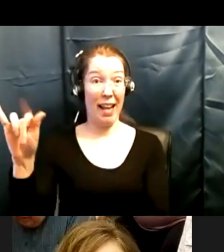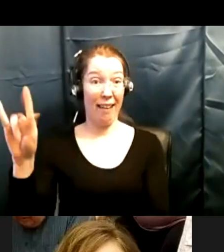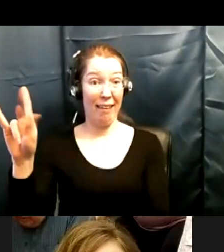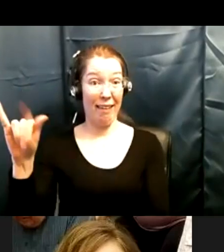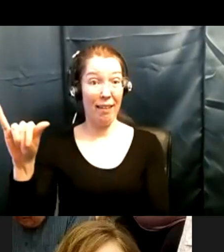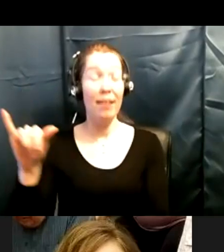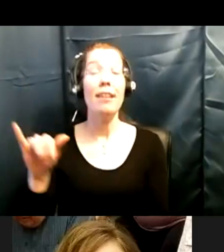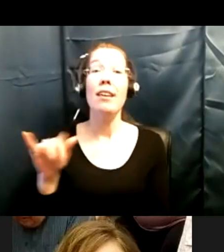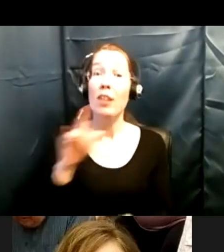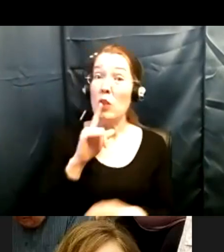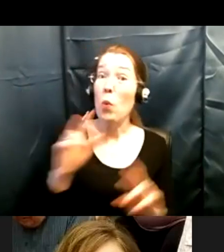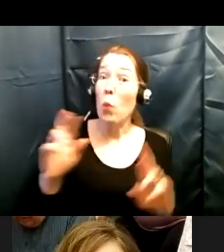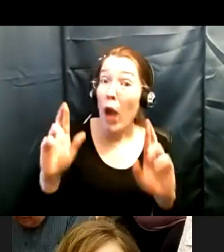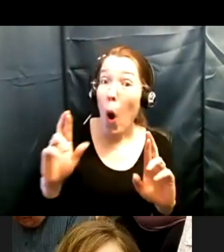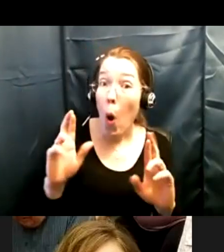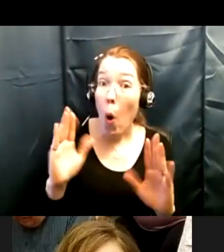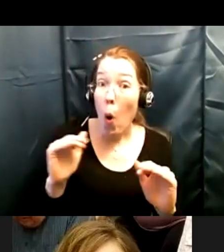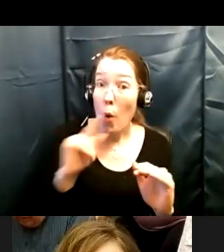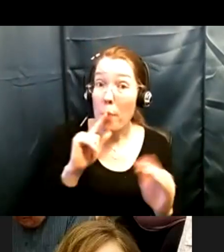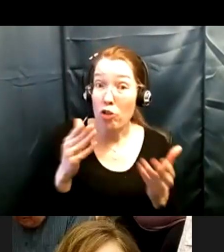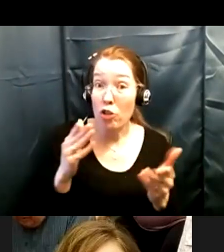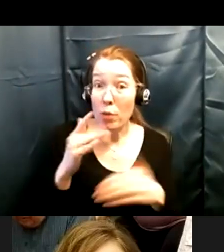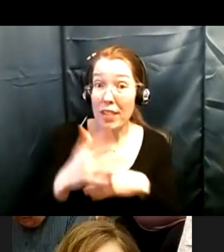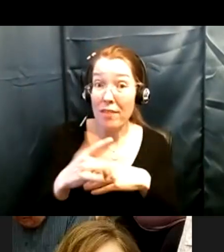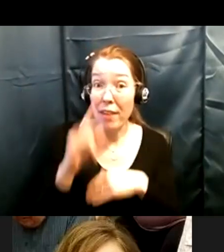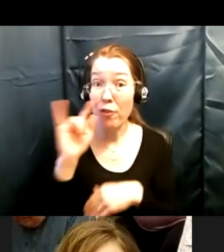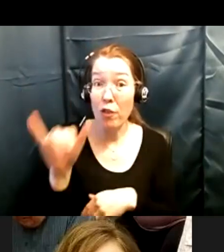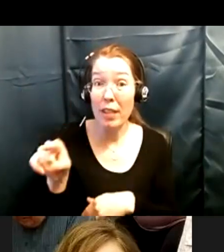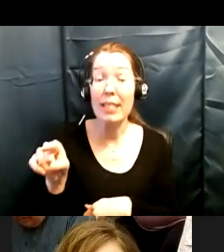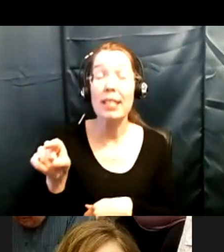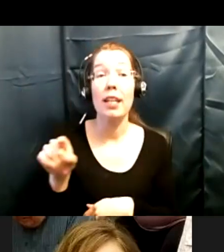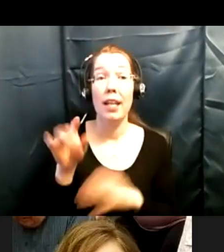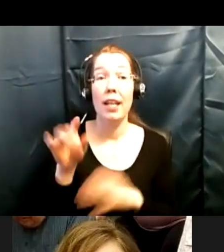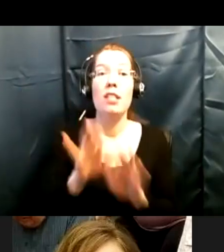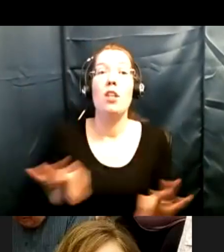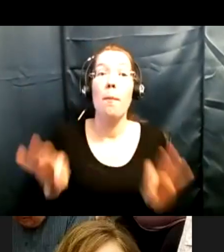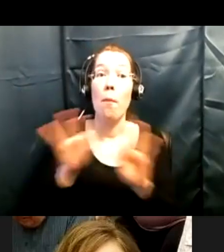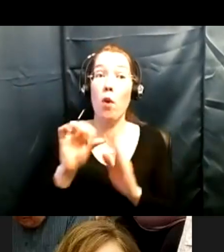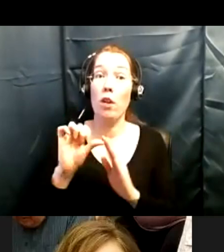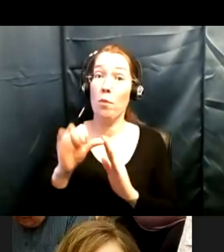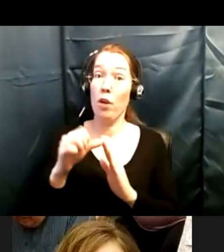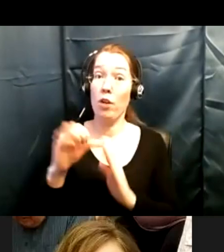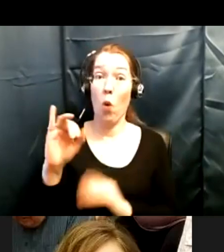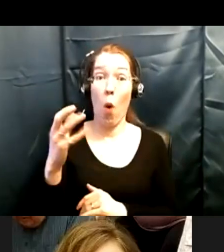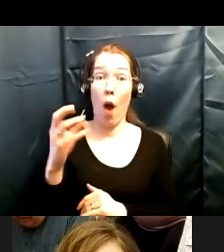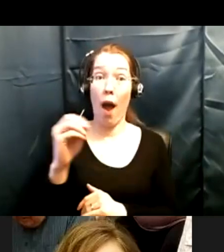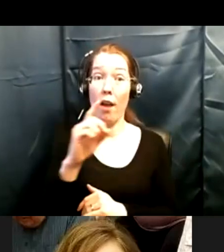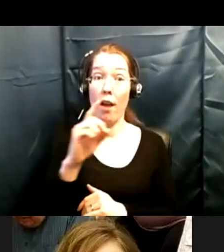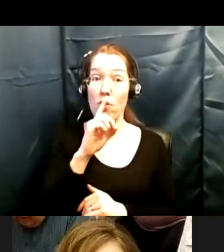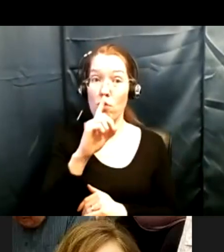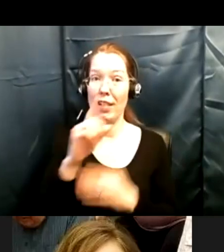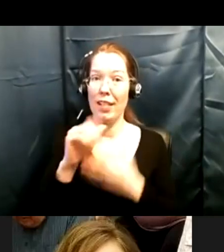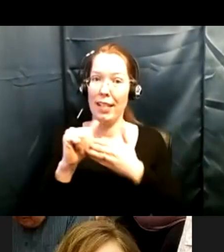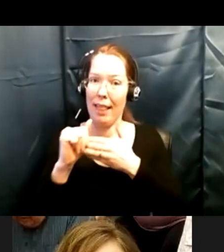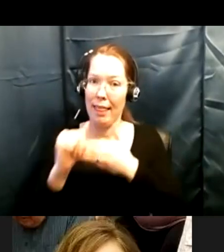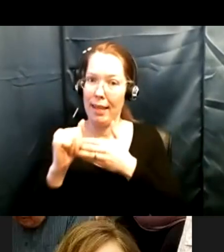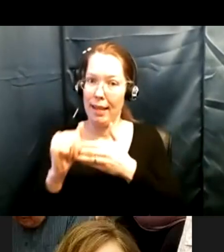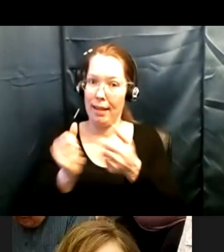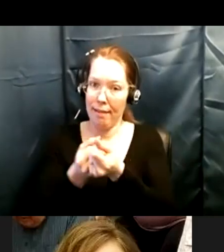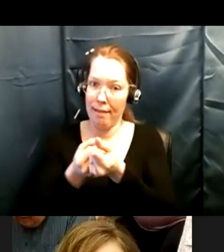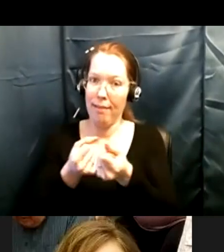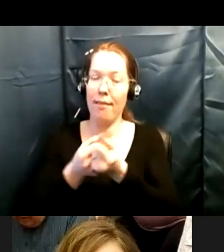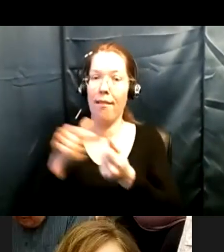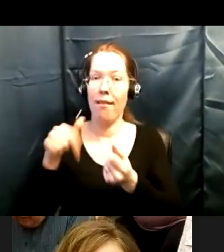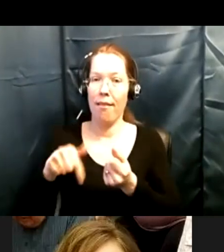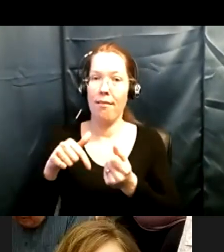hope there are services like this. I think that it's important to point out Ohio is really a leader in this type of